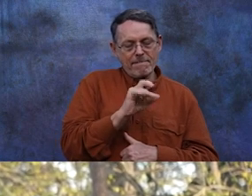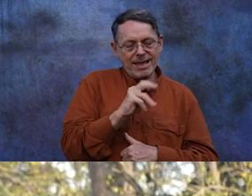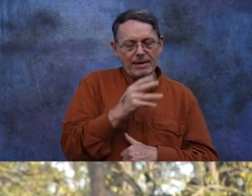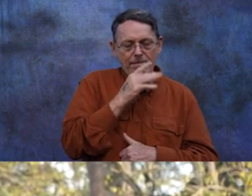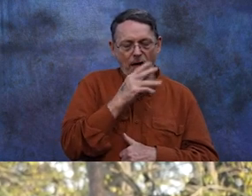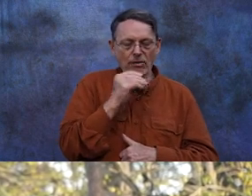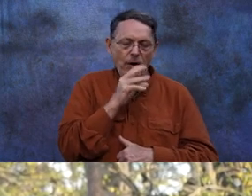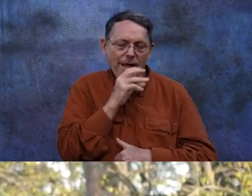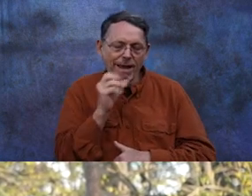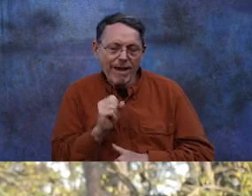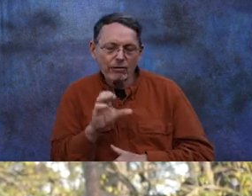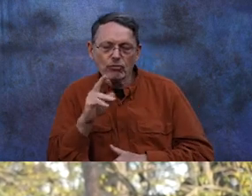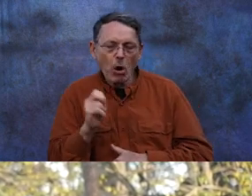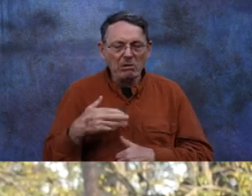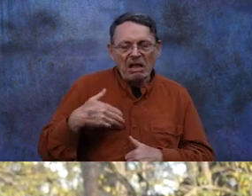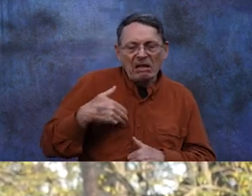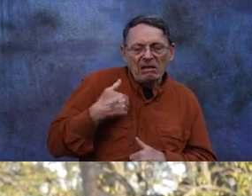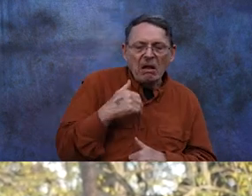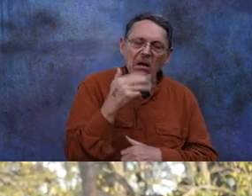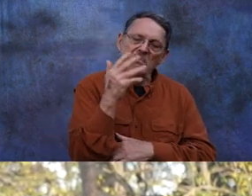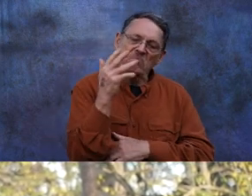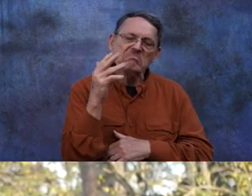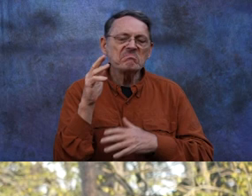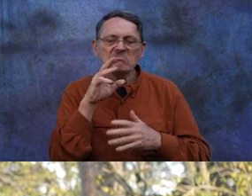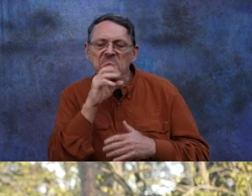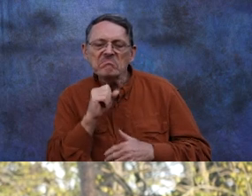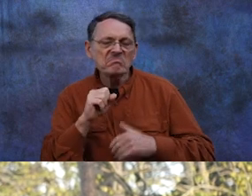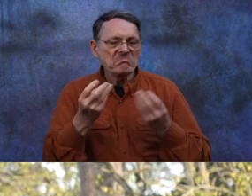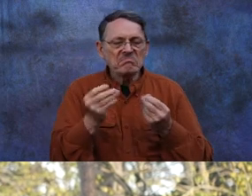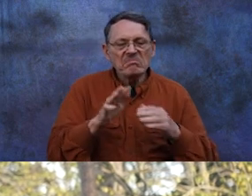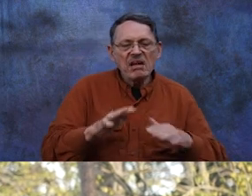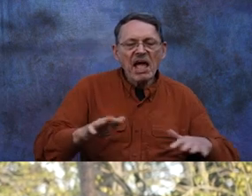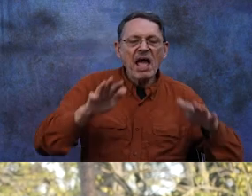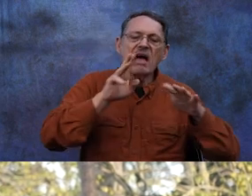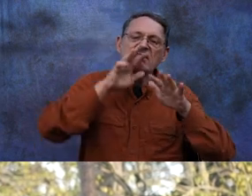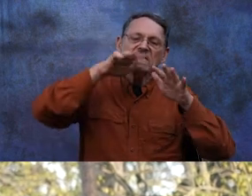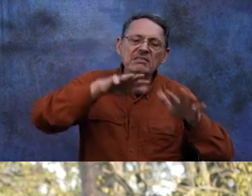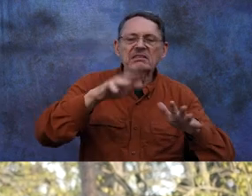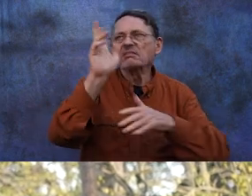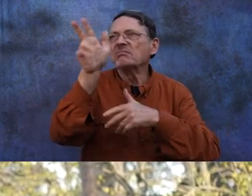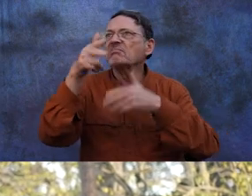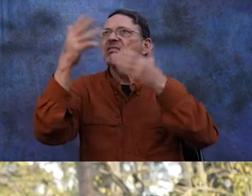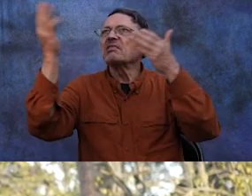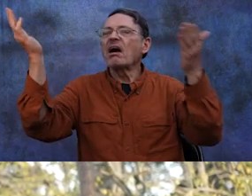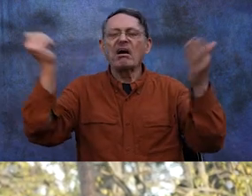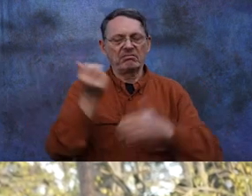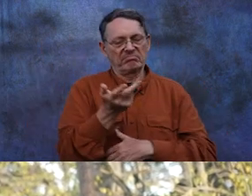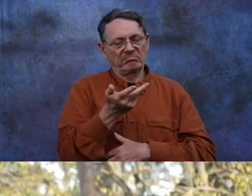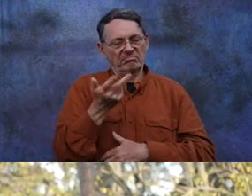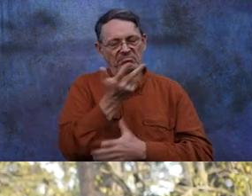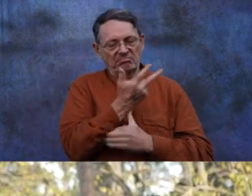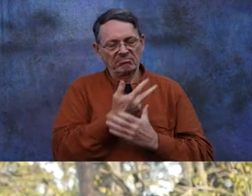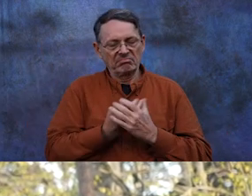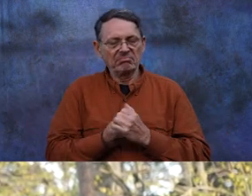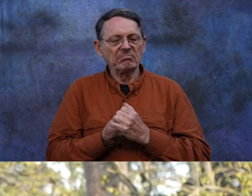land, sea, and sky. And the crossroads where three roads